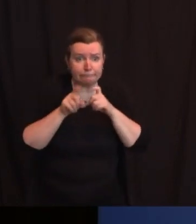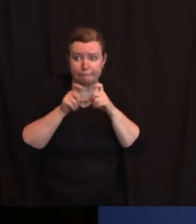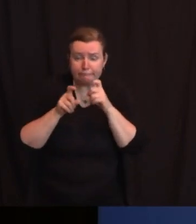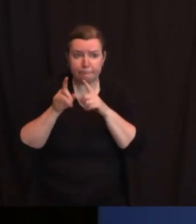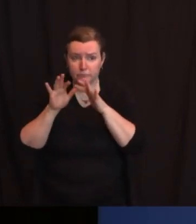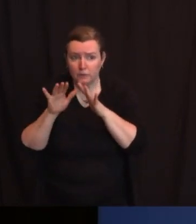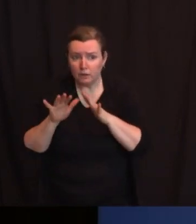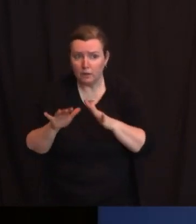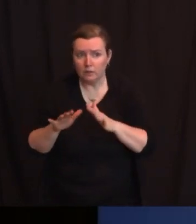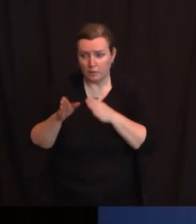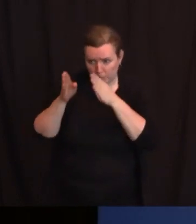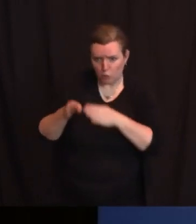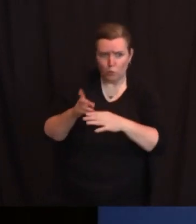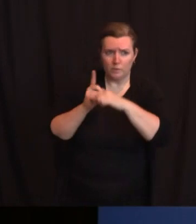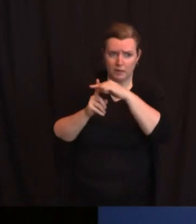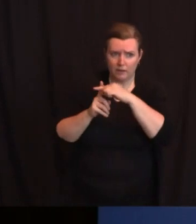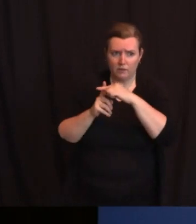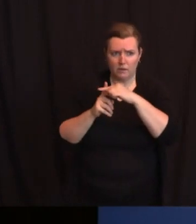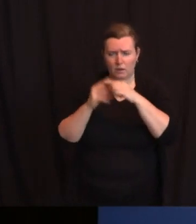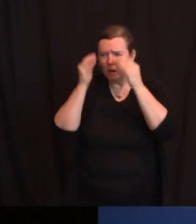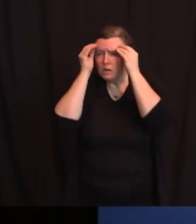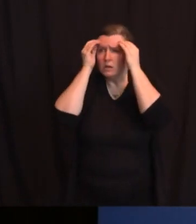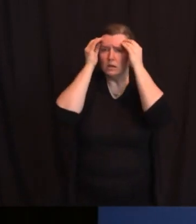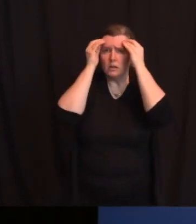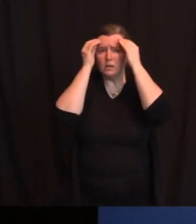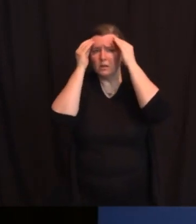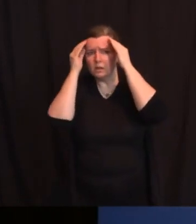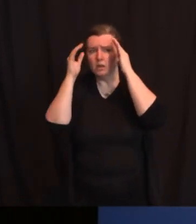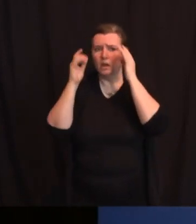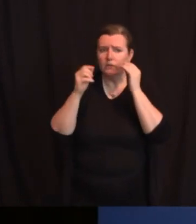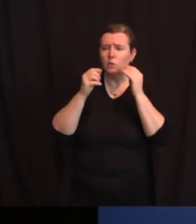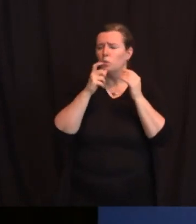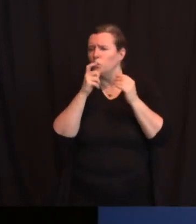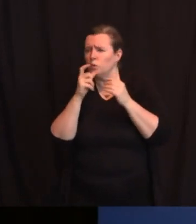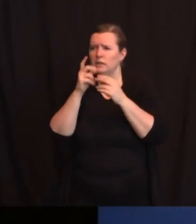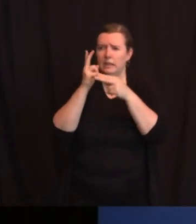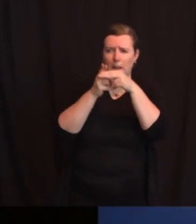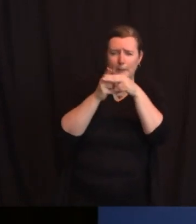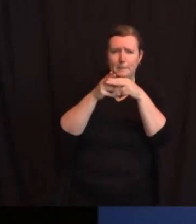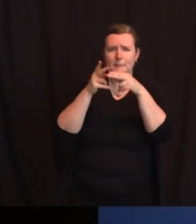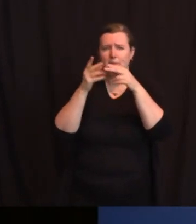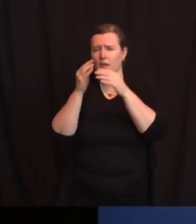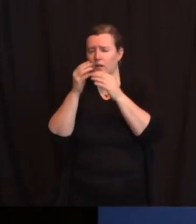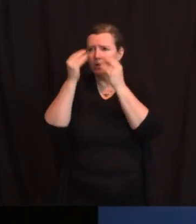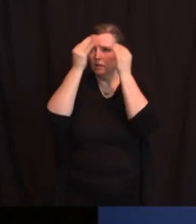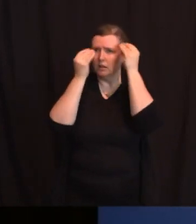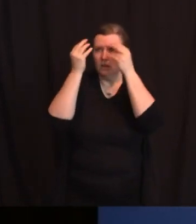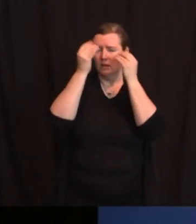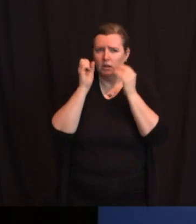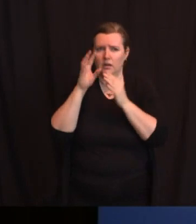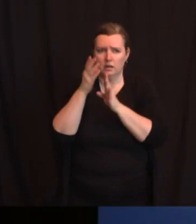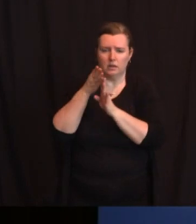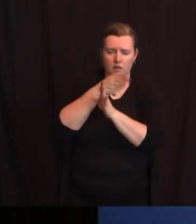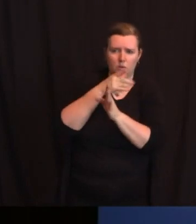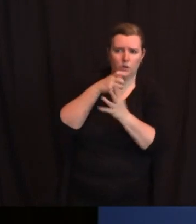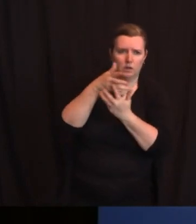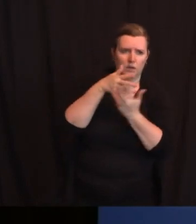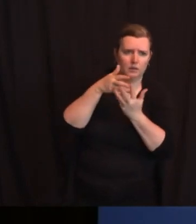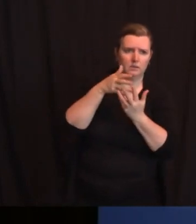set point, every hour, who have you come into contact with those definitions of contacts? Those individual names